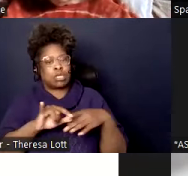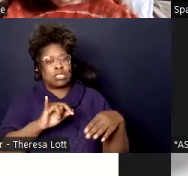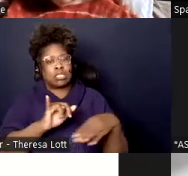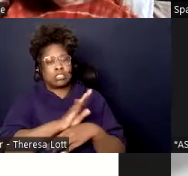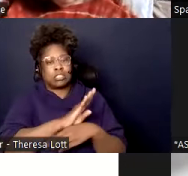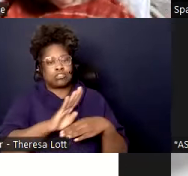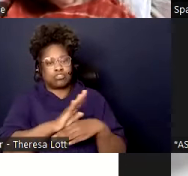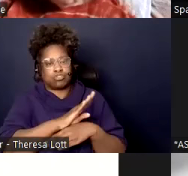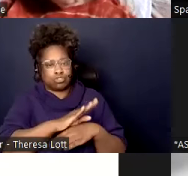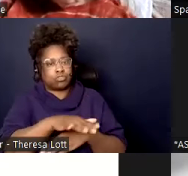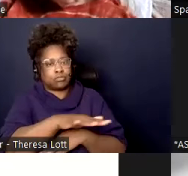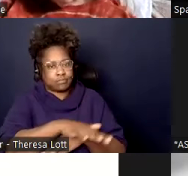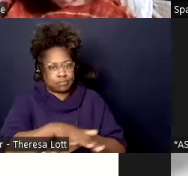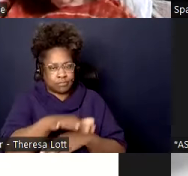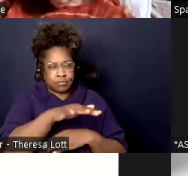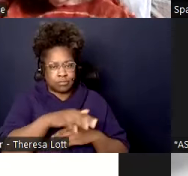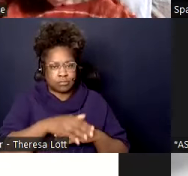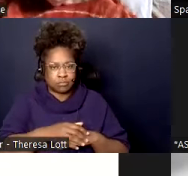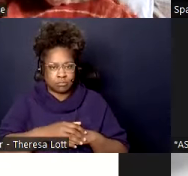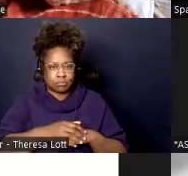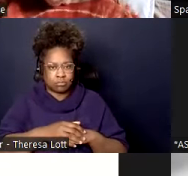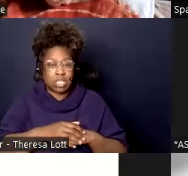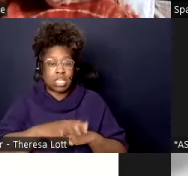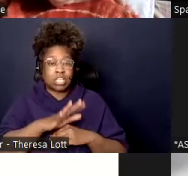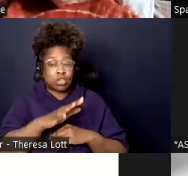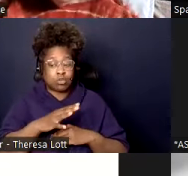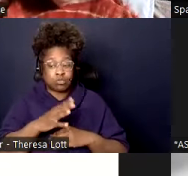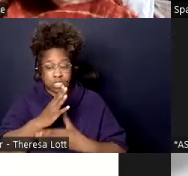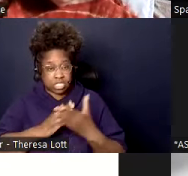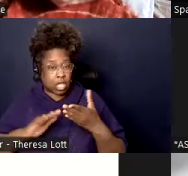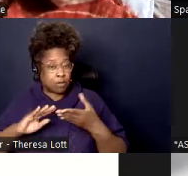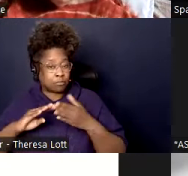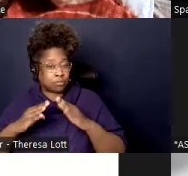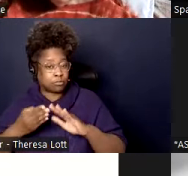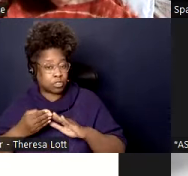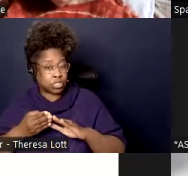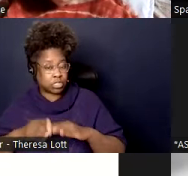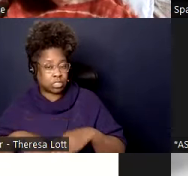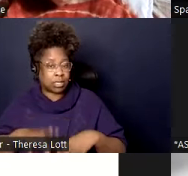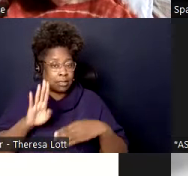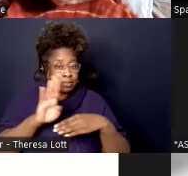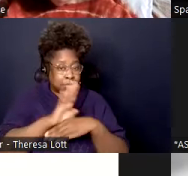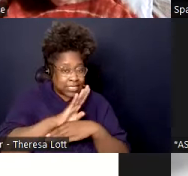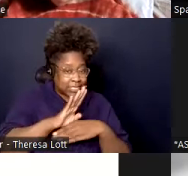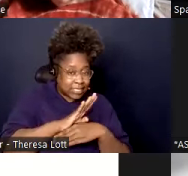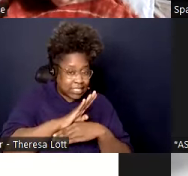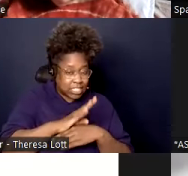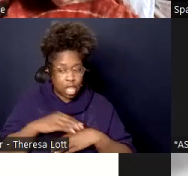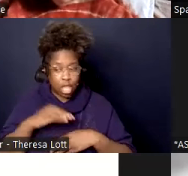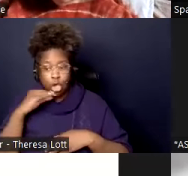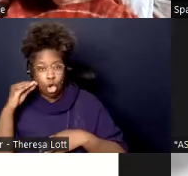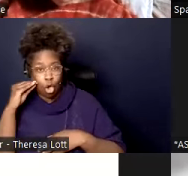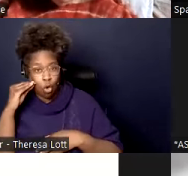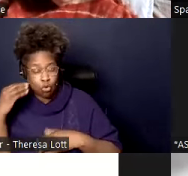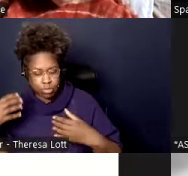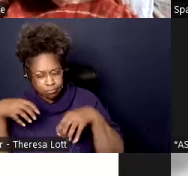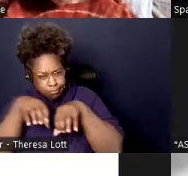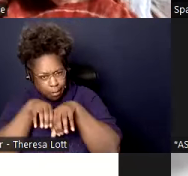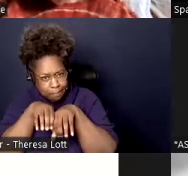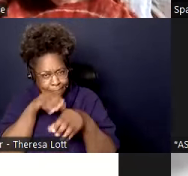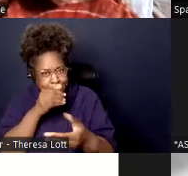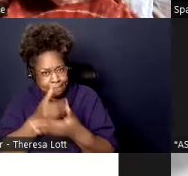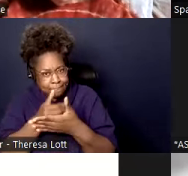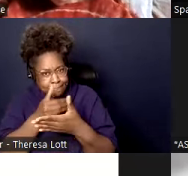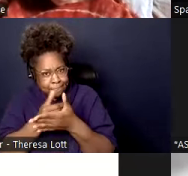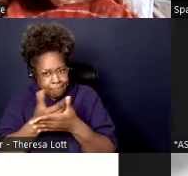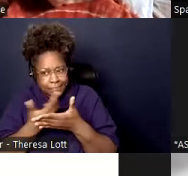communities, industry sits right next door to residential homes too. And so the flooding is happening